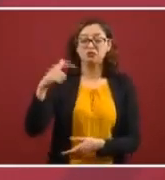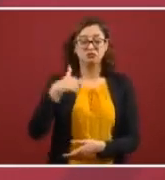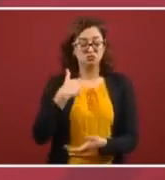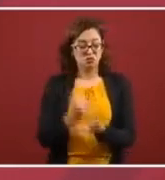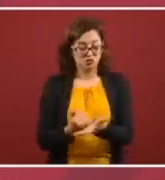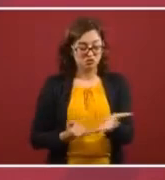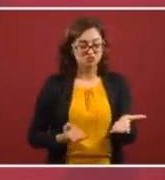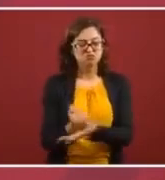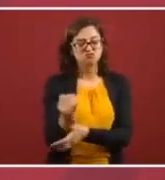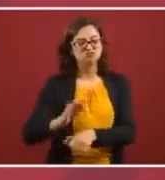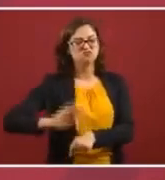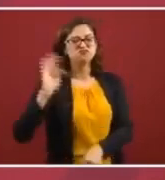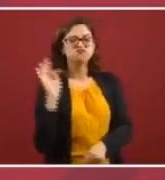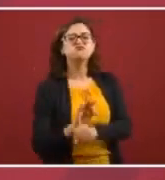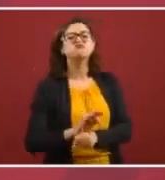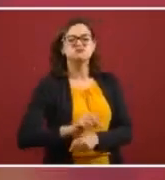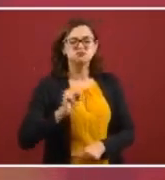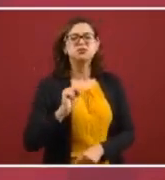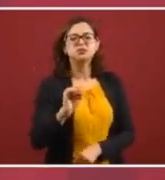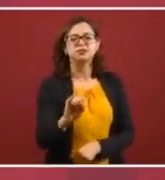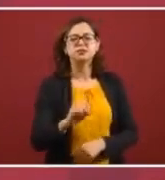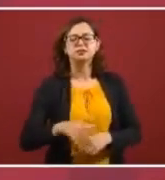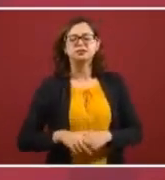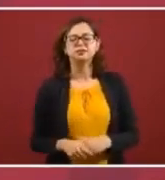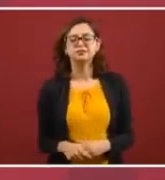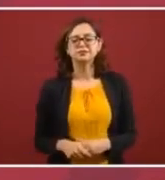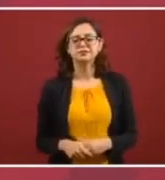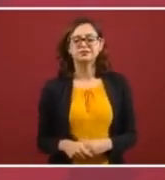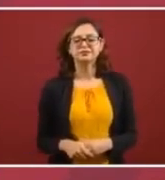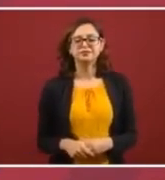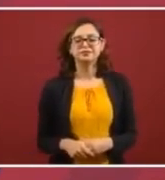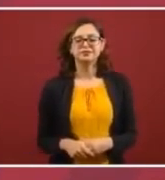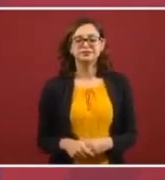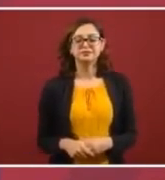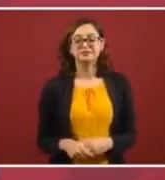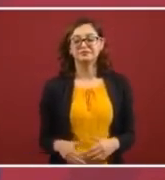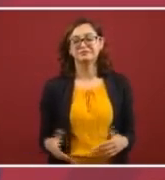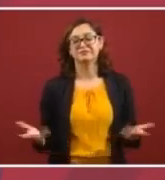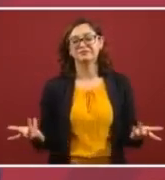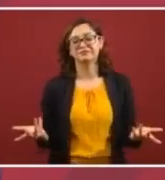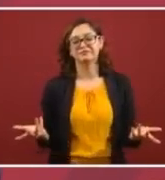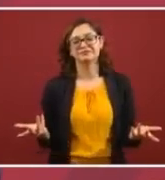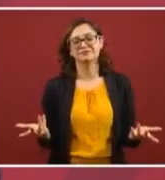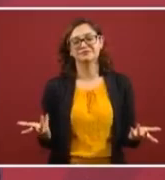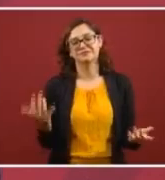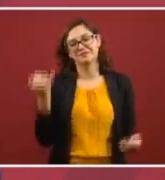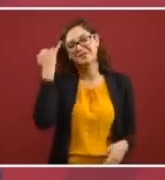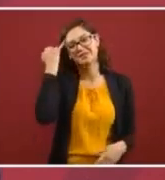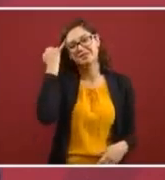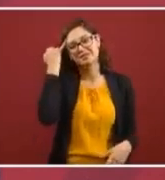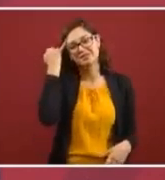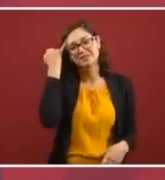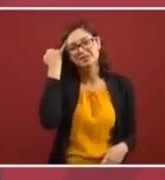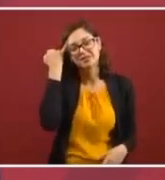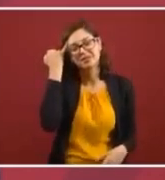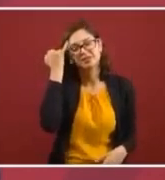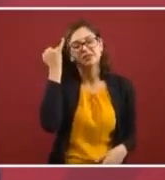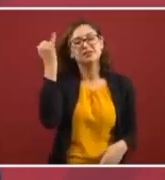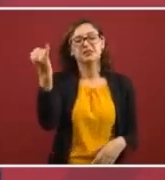the decision of the government. Imagine that, that these same ones